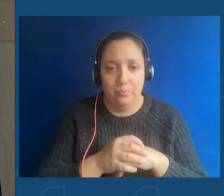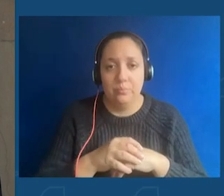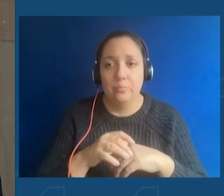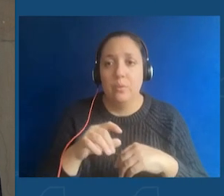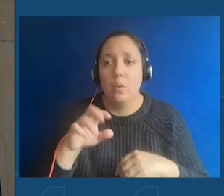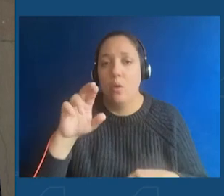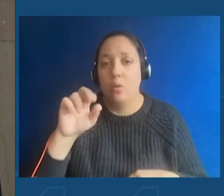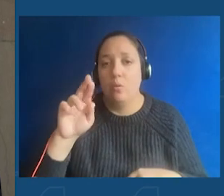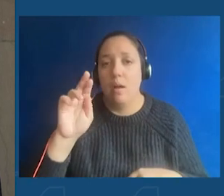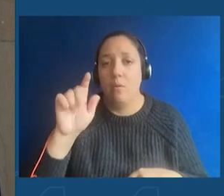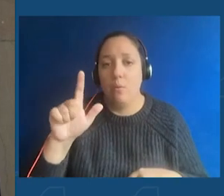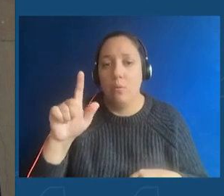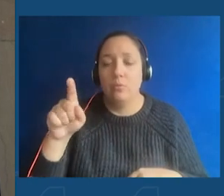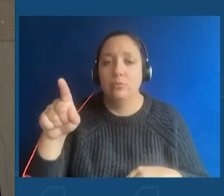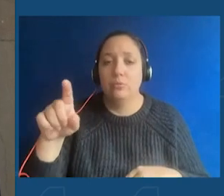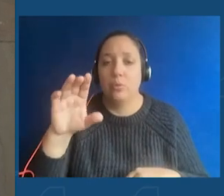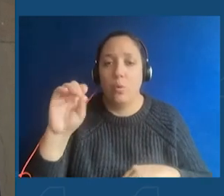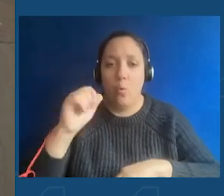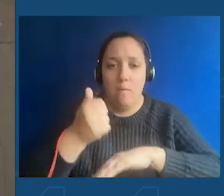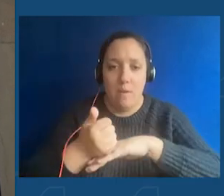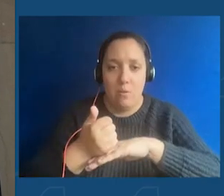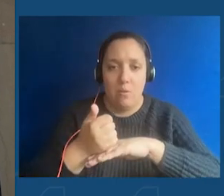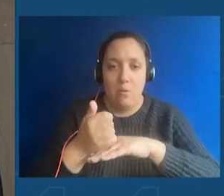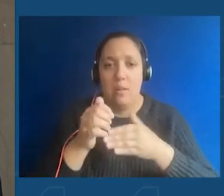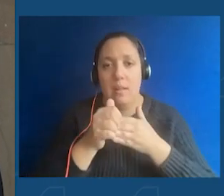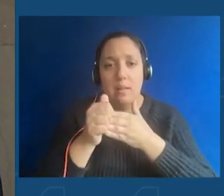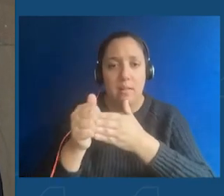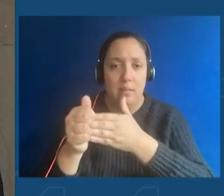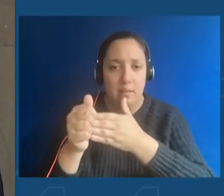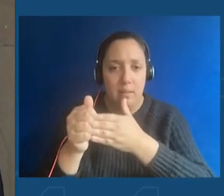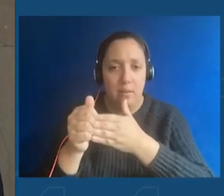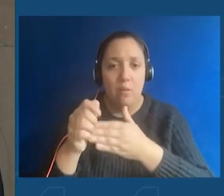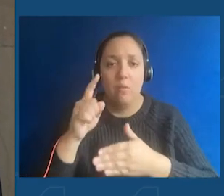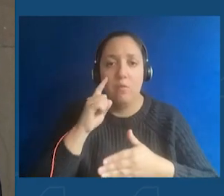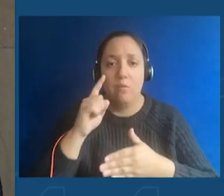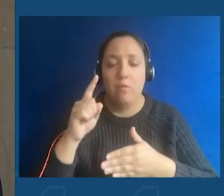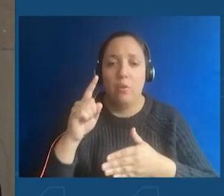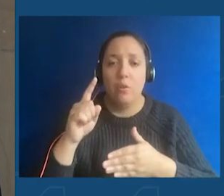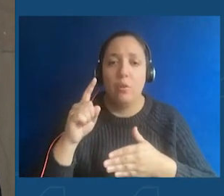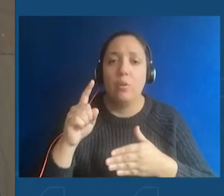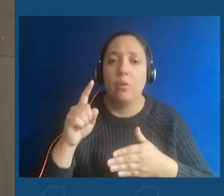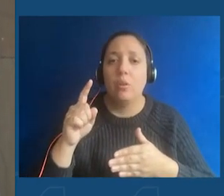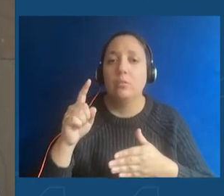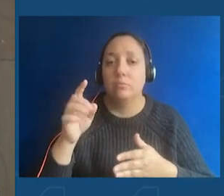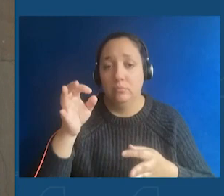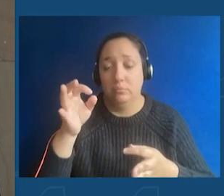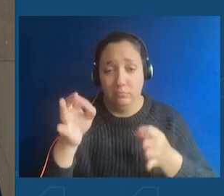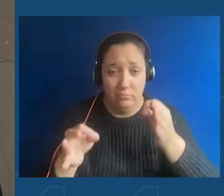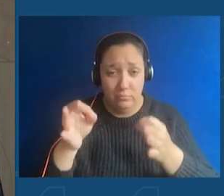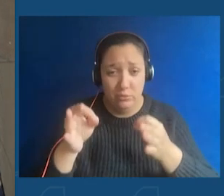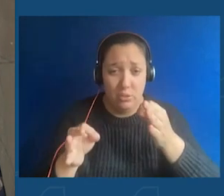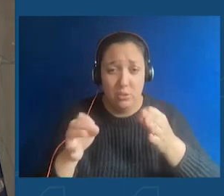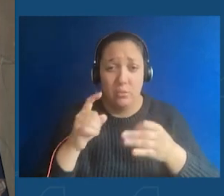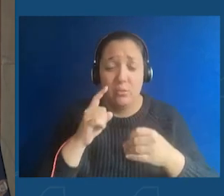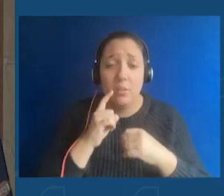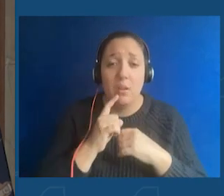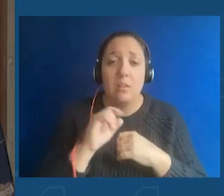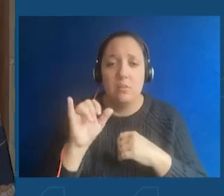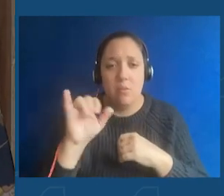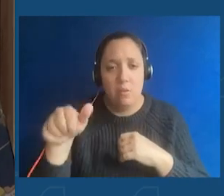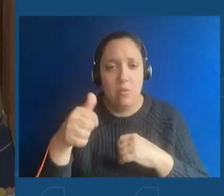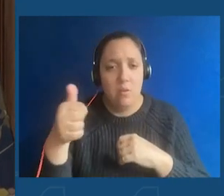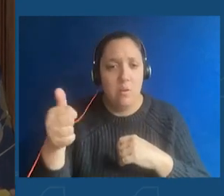here from the co-founder, the lead organizer of Reproductive Justice Collective. And we have some of our state senators and assembly members who've